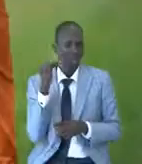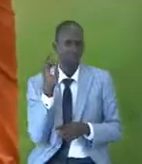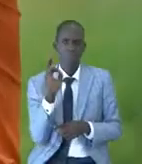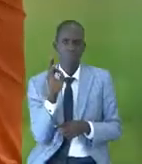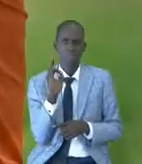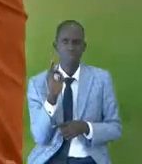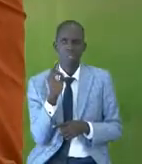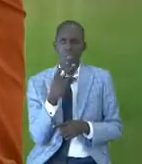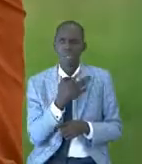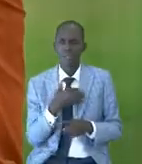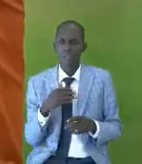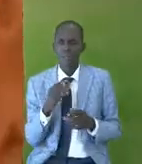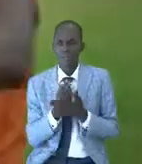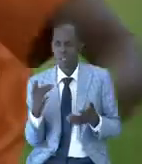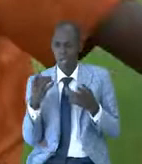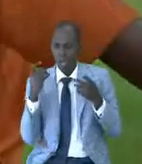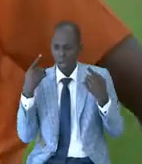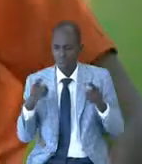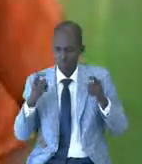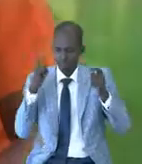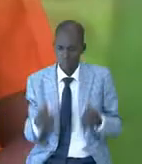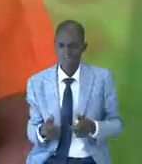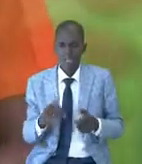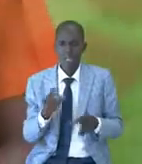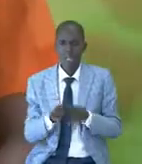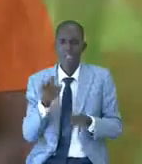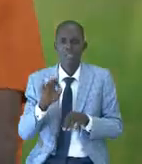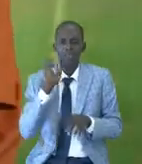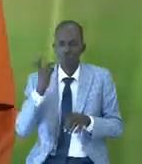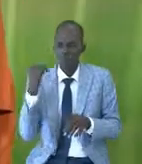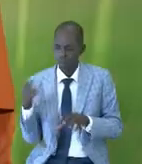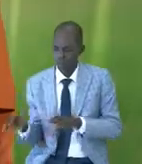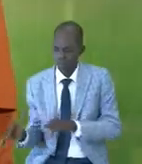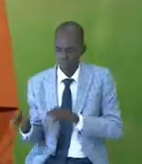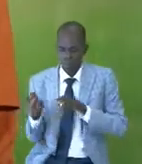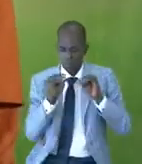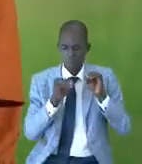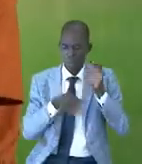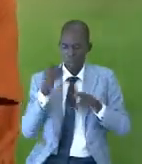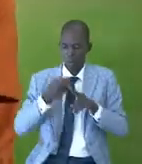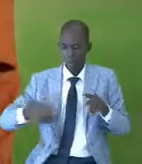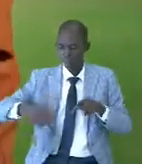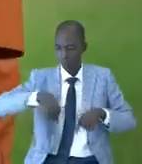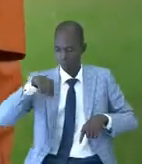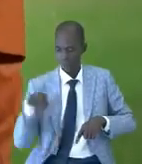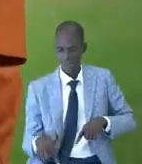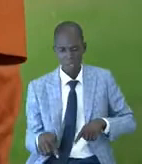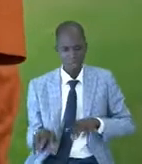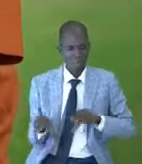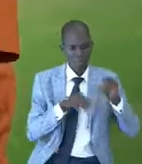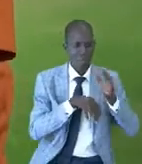of a pit. I was free, just like that. Although I couldn't tell what